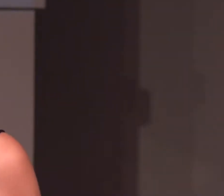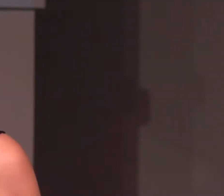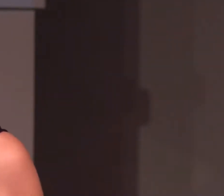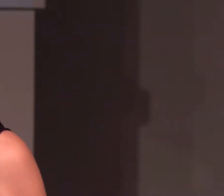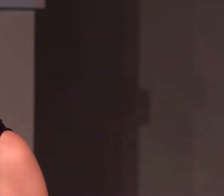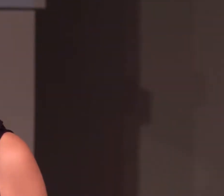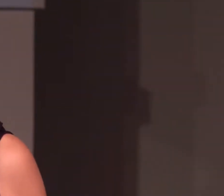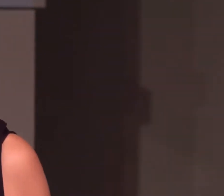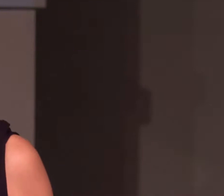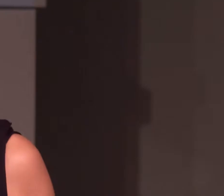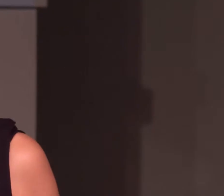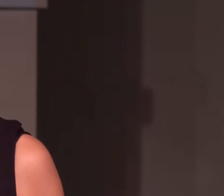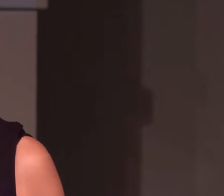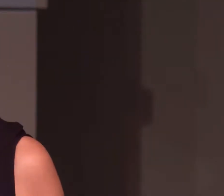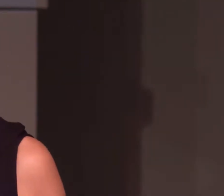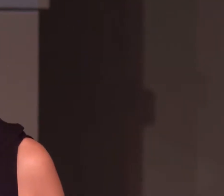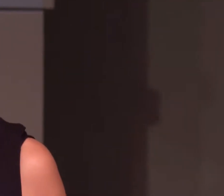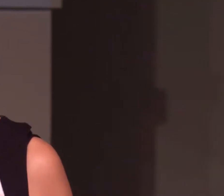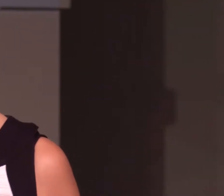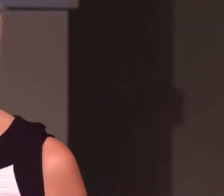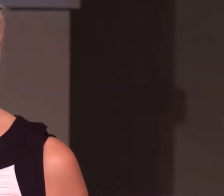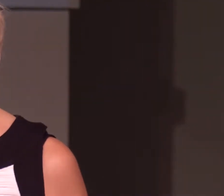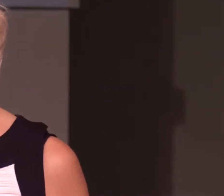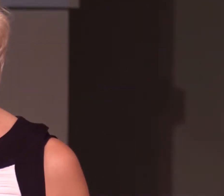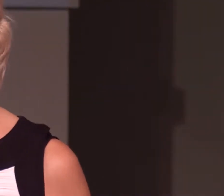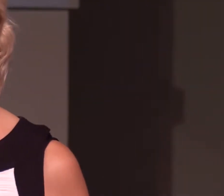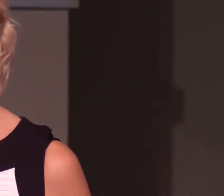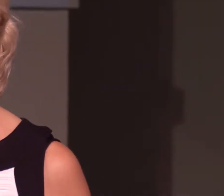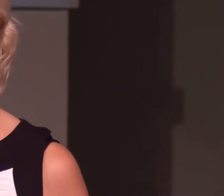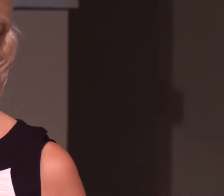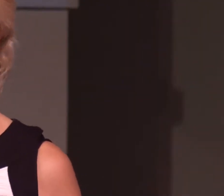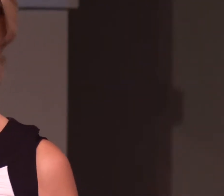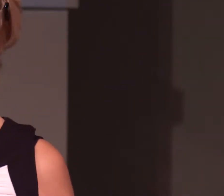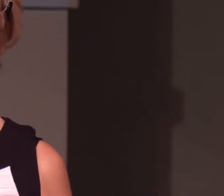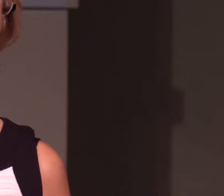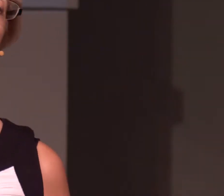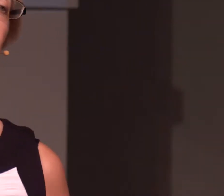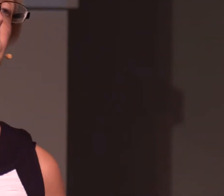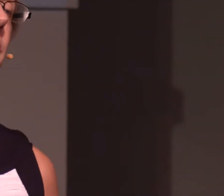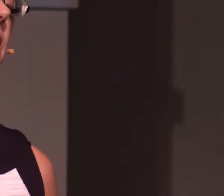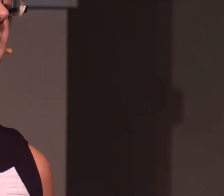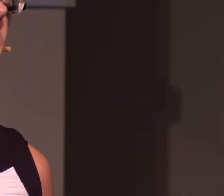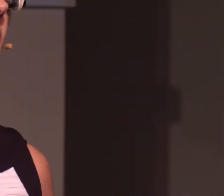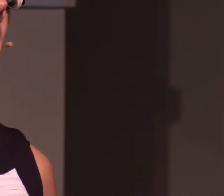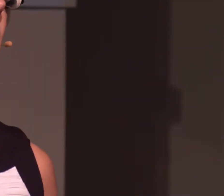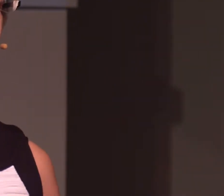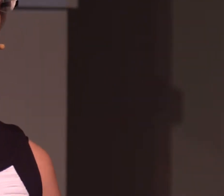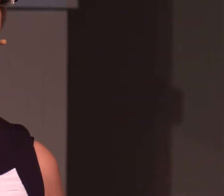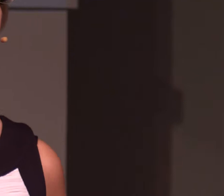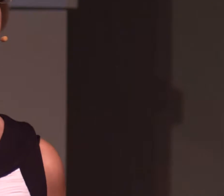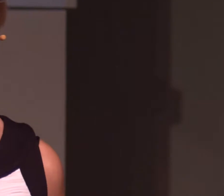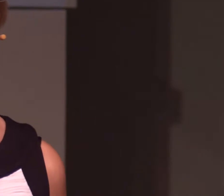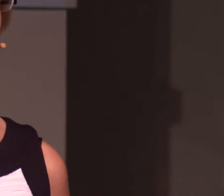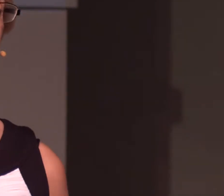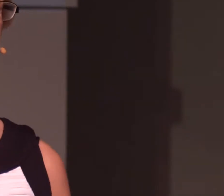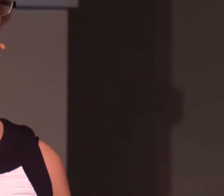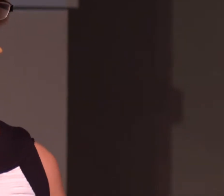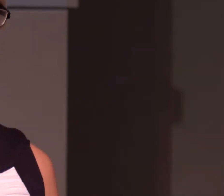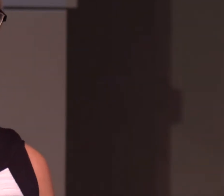not a requirement to justify, defend, or explain, and the other person does not actually have